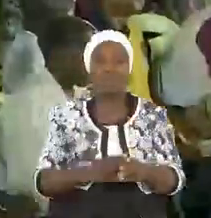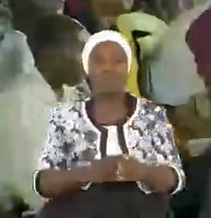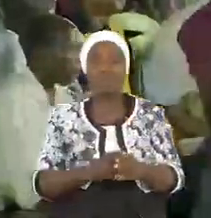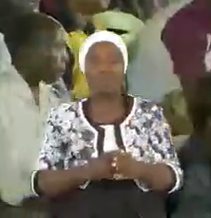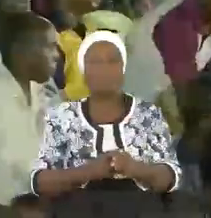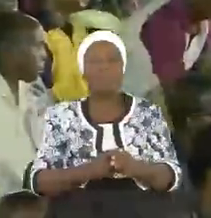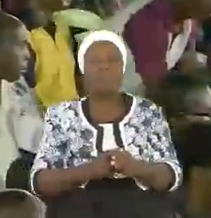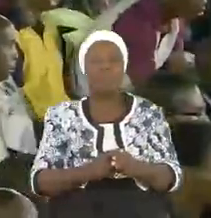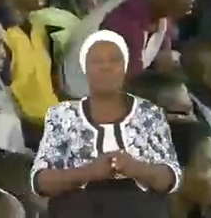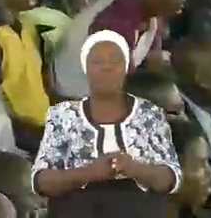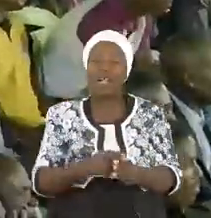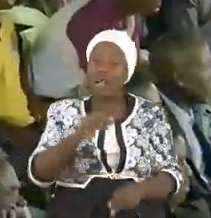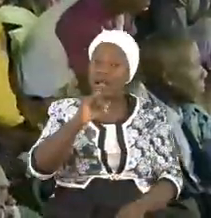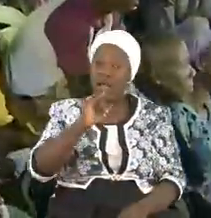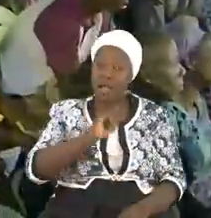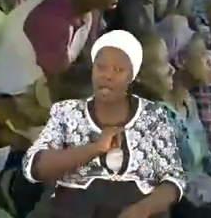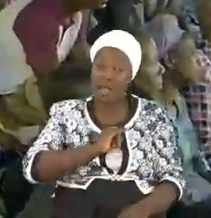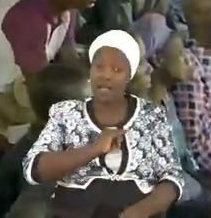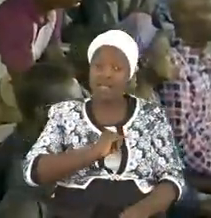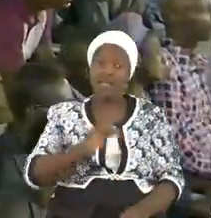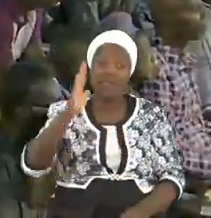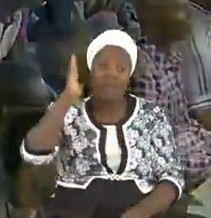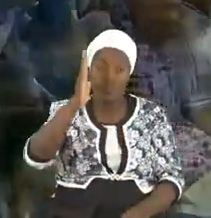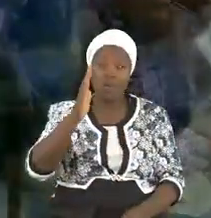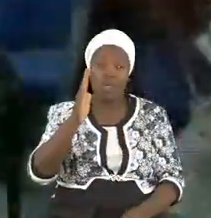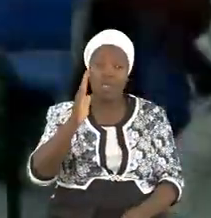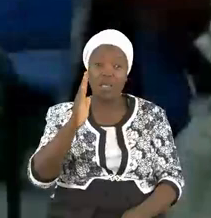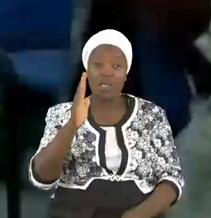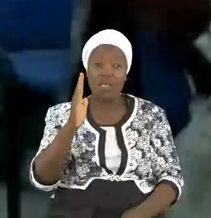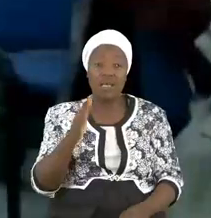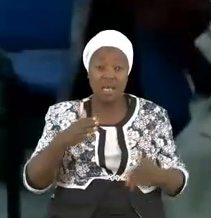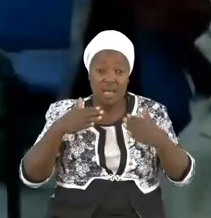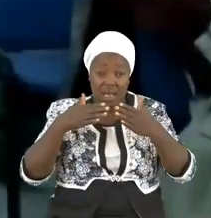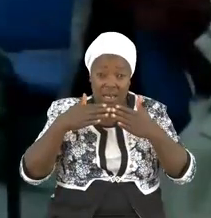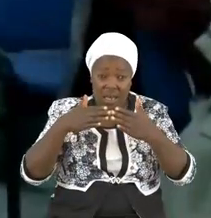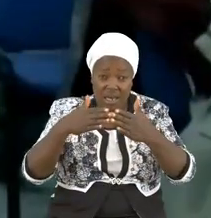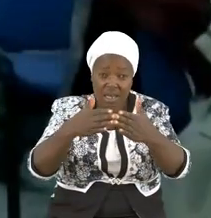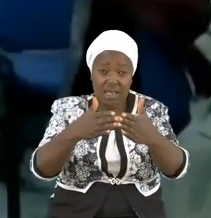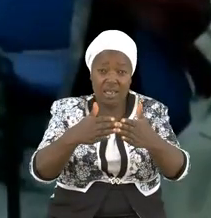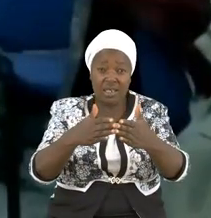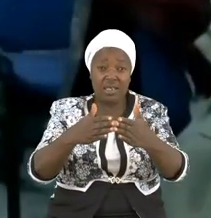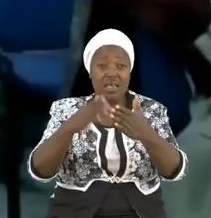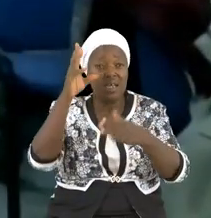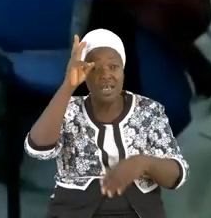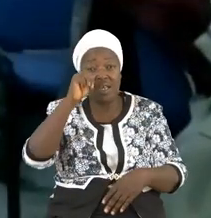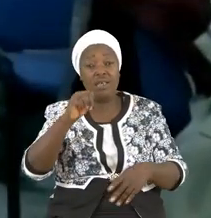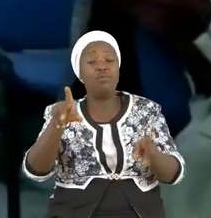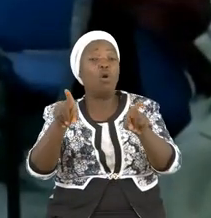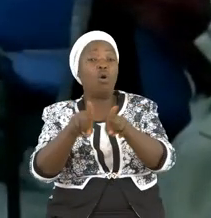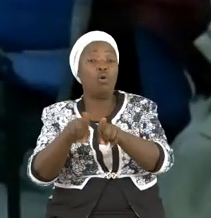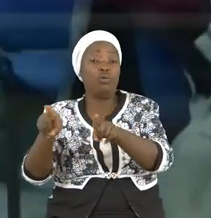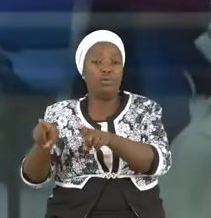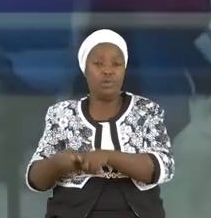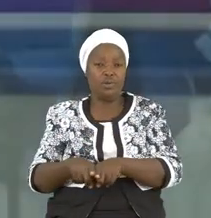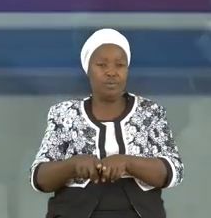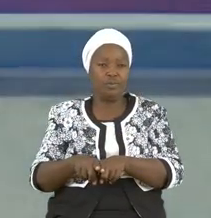Amen. I will lead him also. Think about that. When